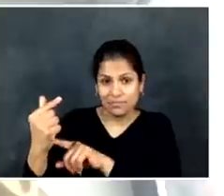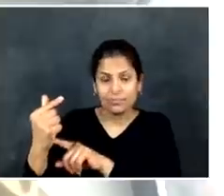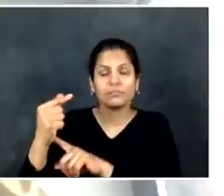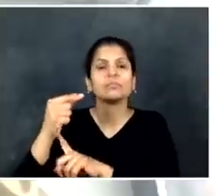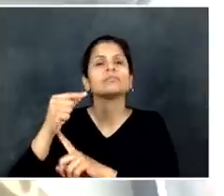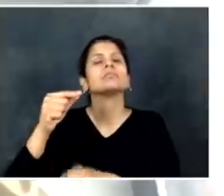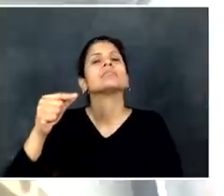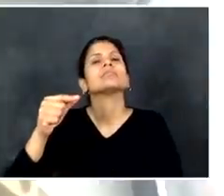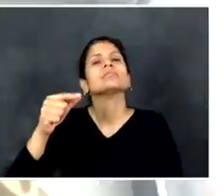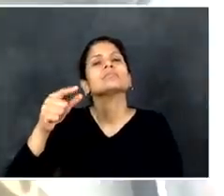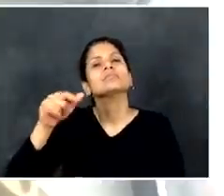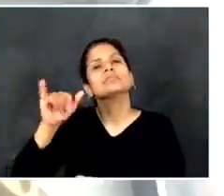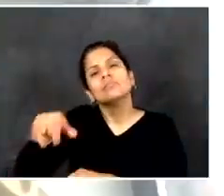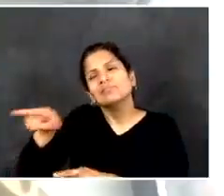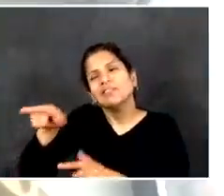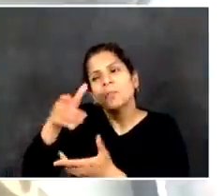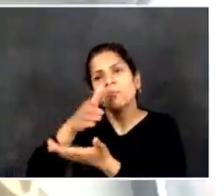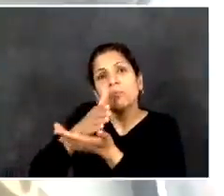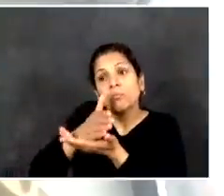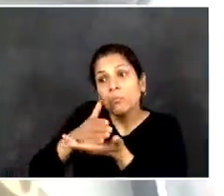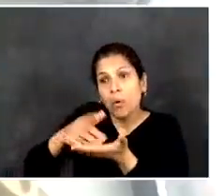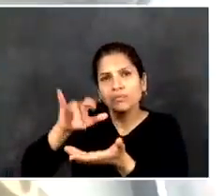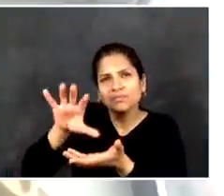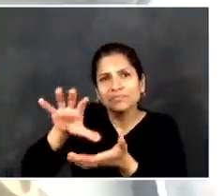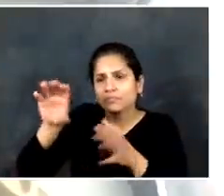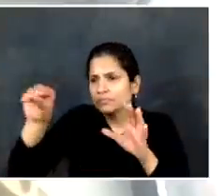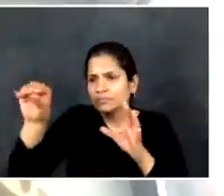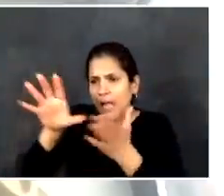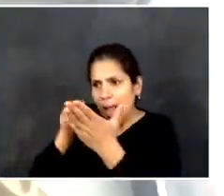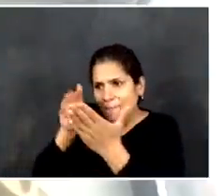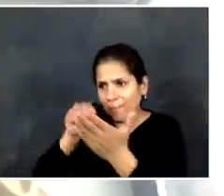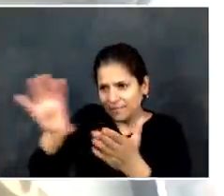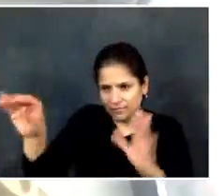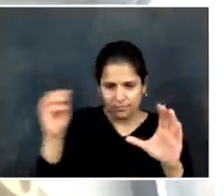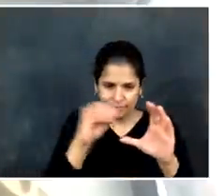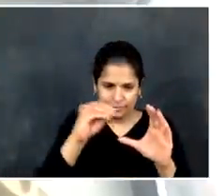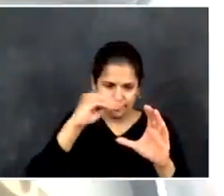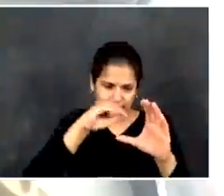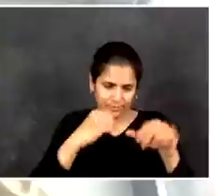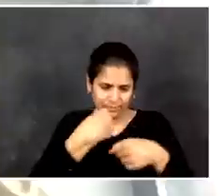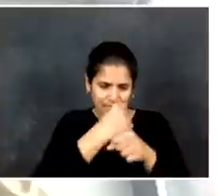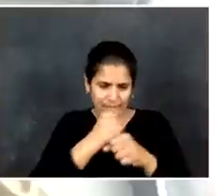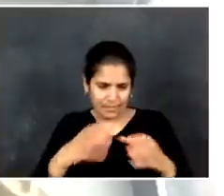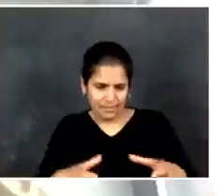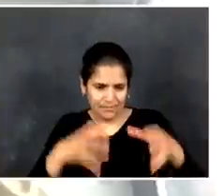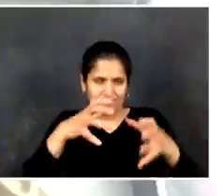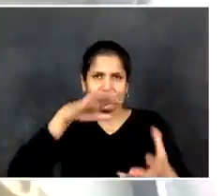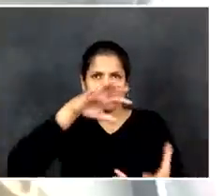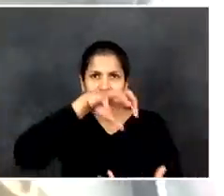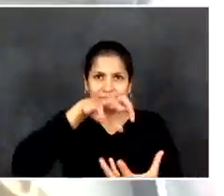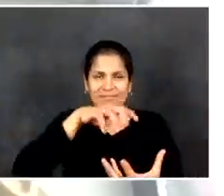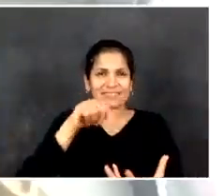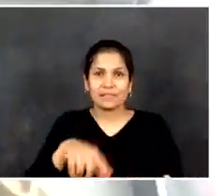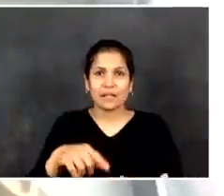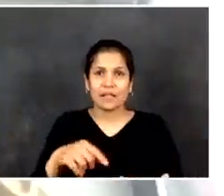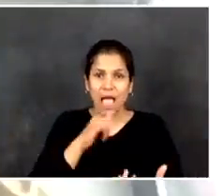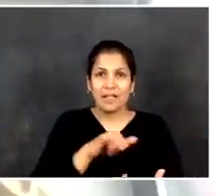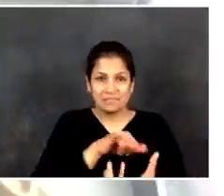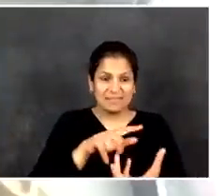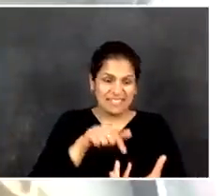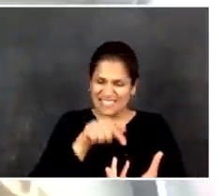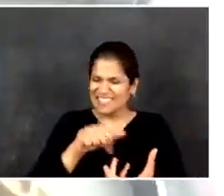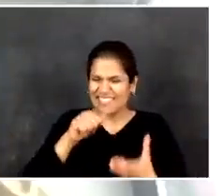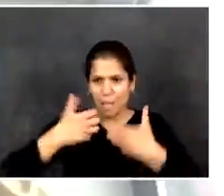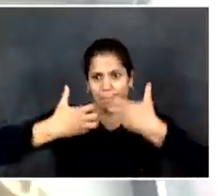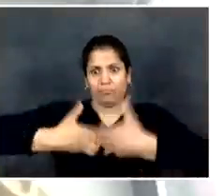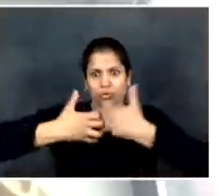bag. It's not a ventilator. Basically, you squeeze it and it pushes in the